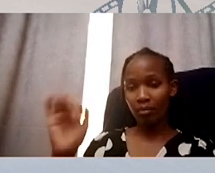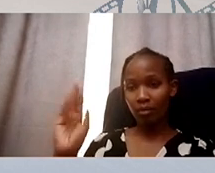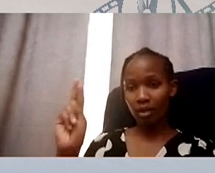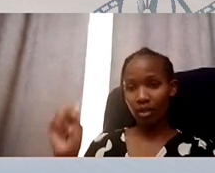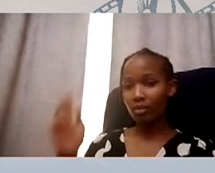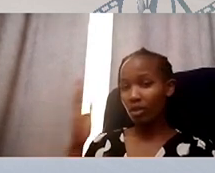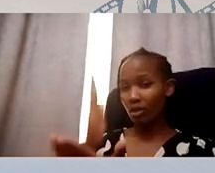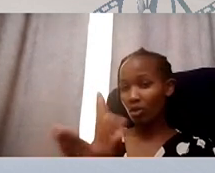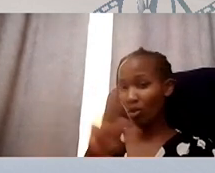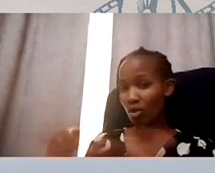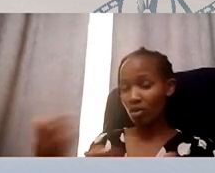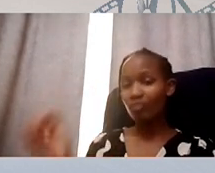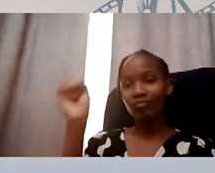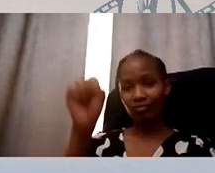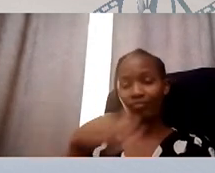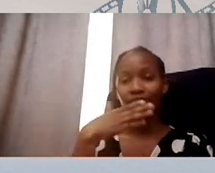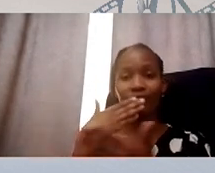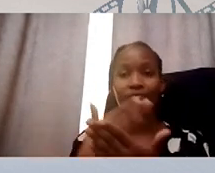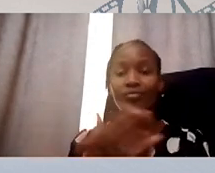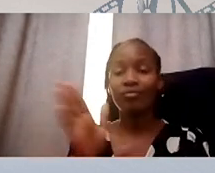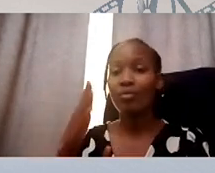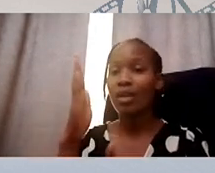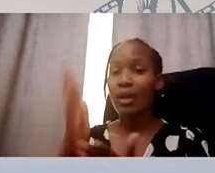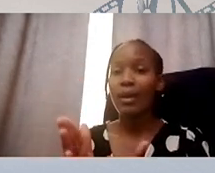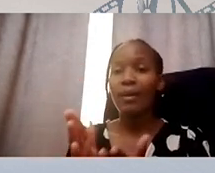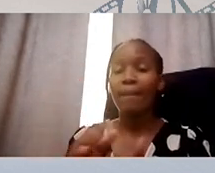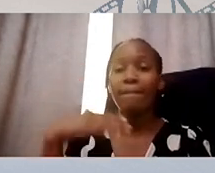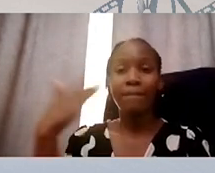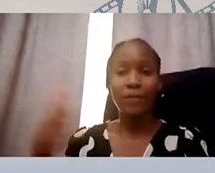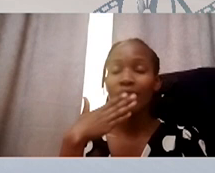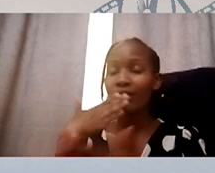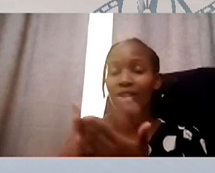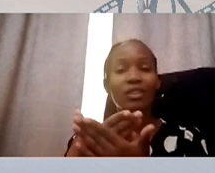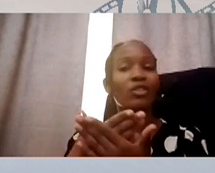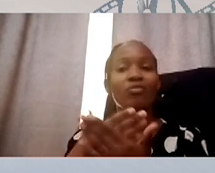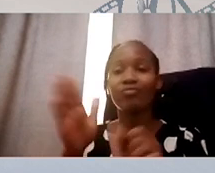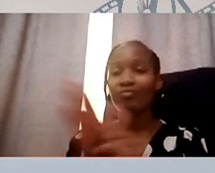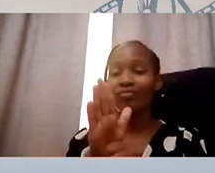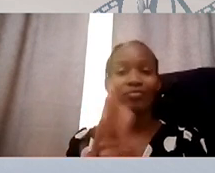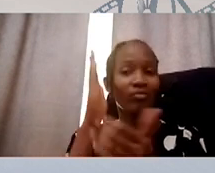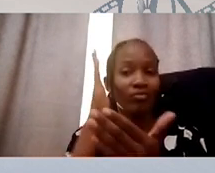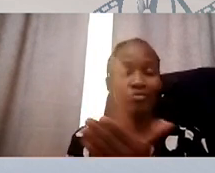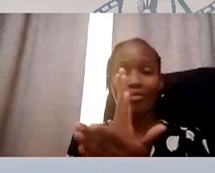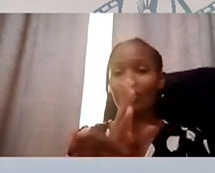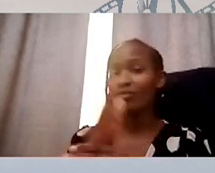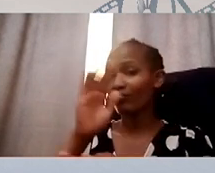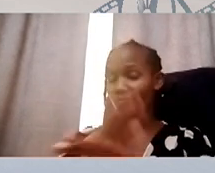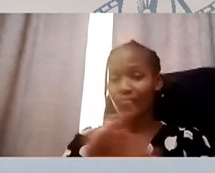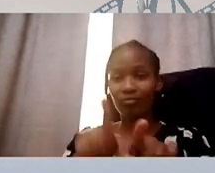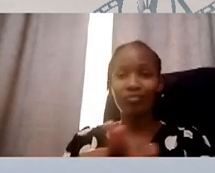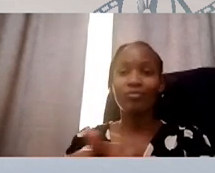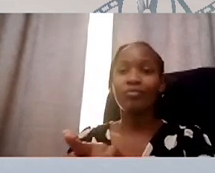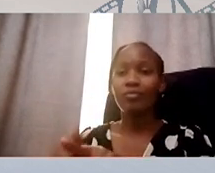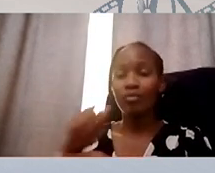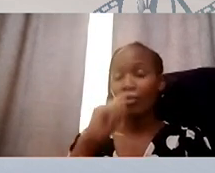Absolutely. Thank you. Ambassador, as always, thank you very much. You are truly a treasure and an asset to the Kenya International Sports